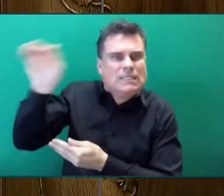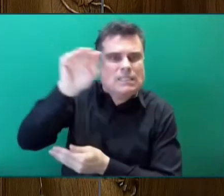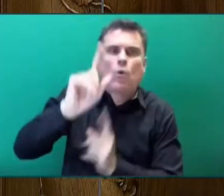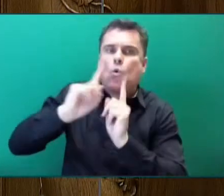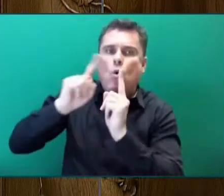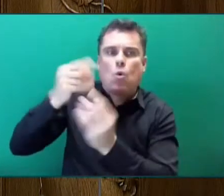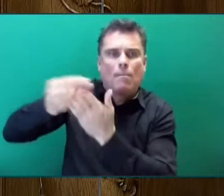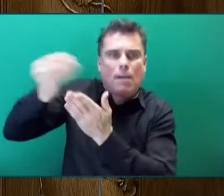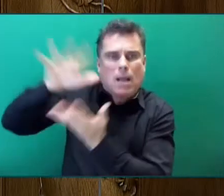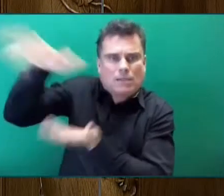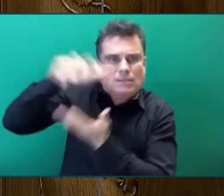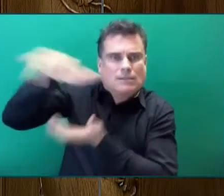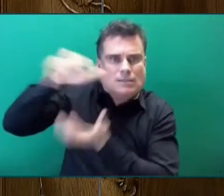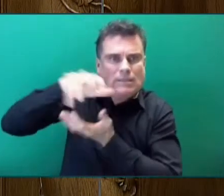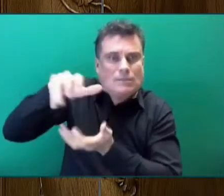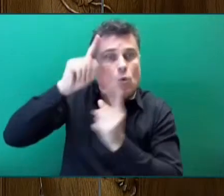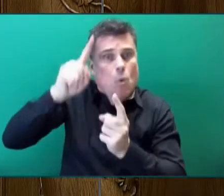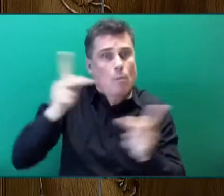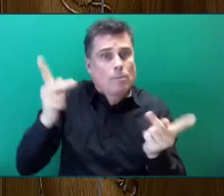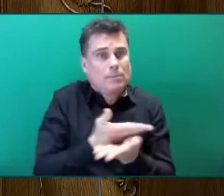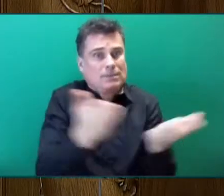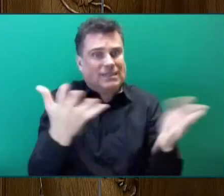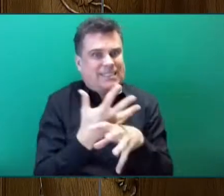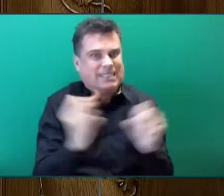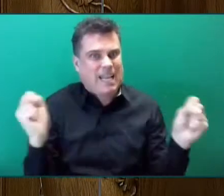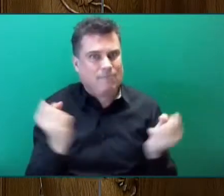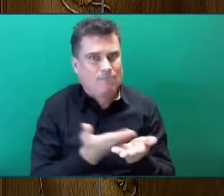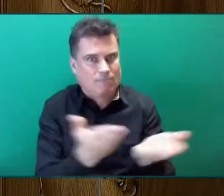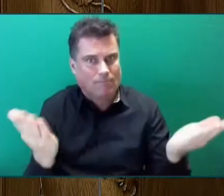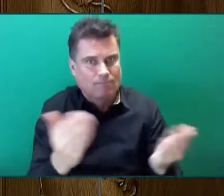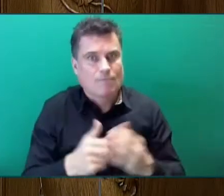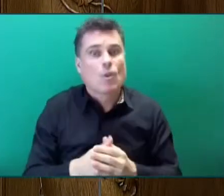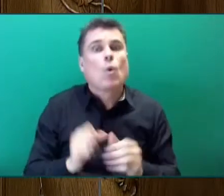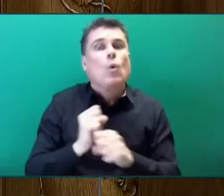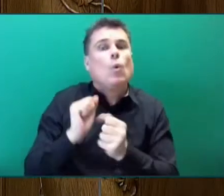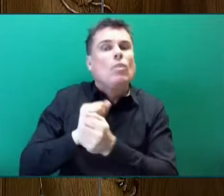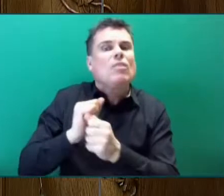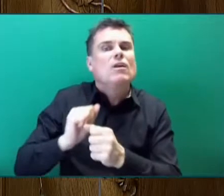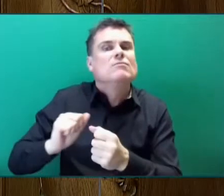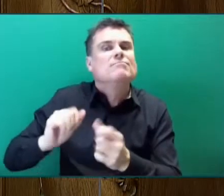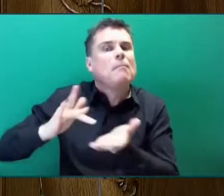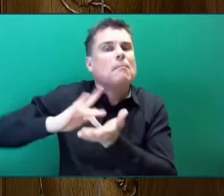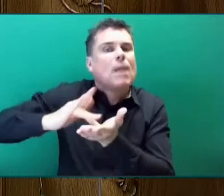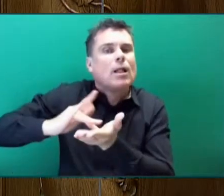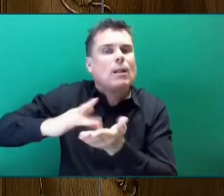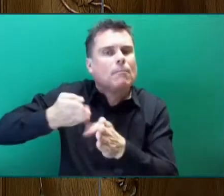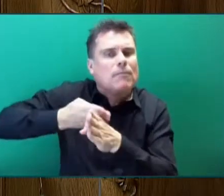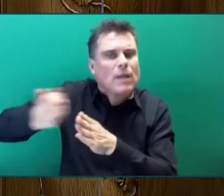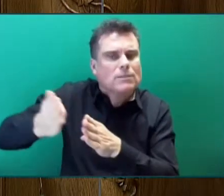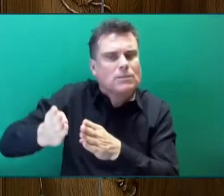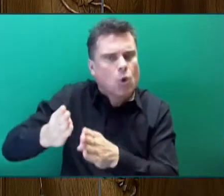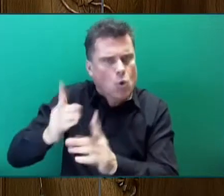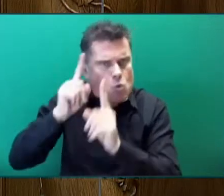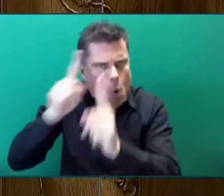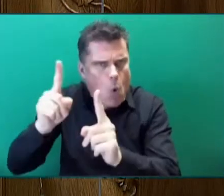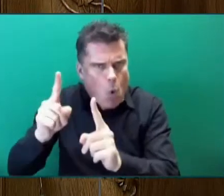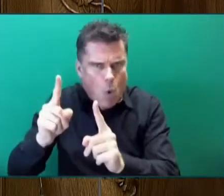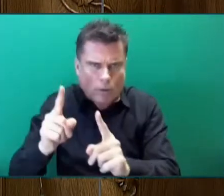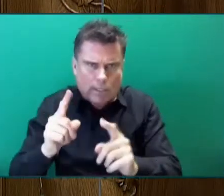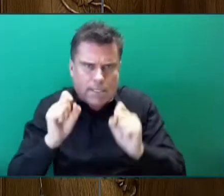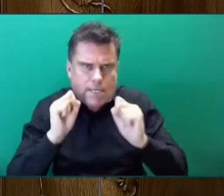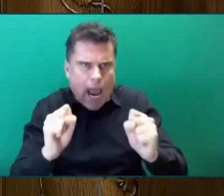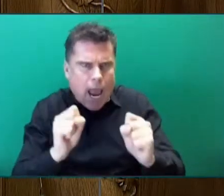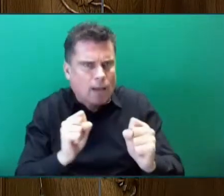contact tracing strategy to limit outbreaks as they emerged. In the early fall, your government rolled out additional